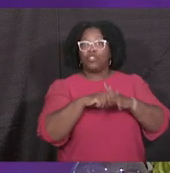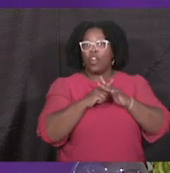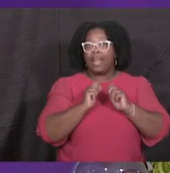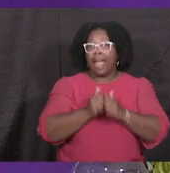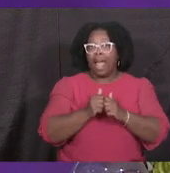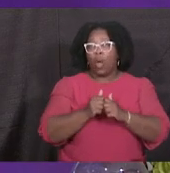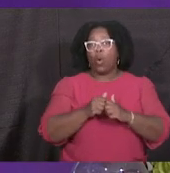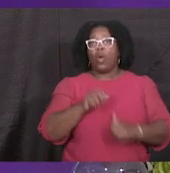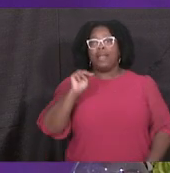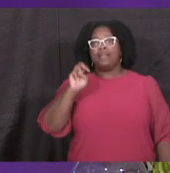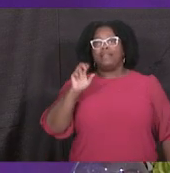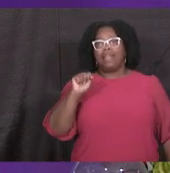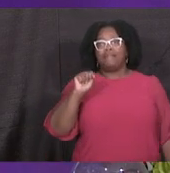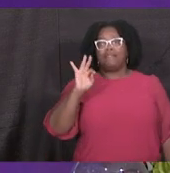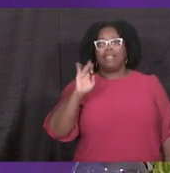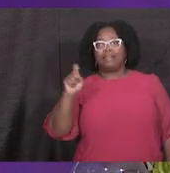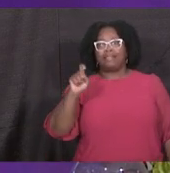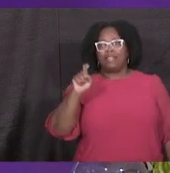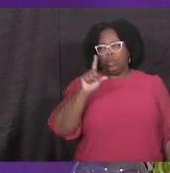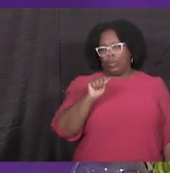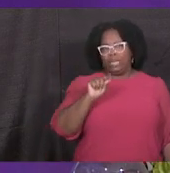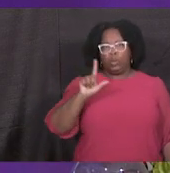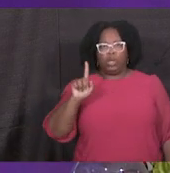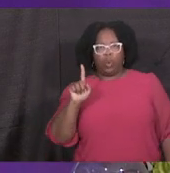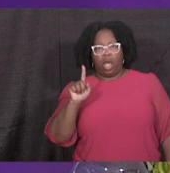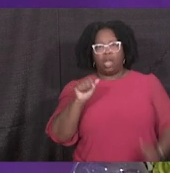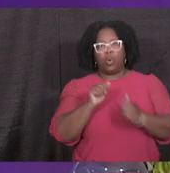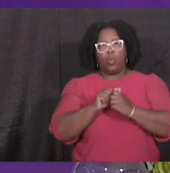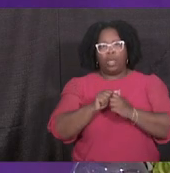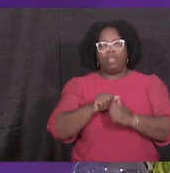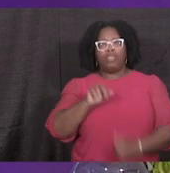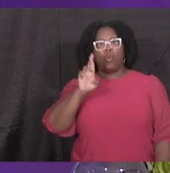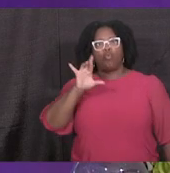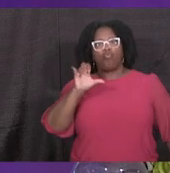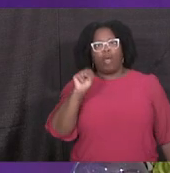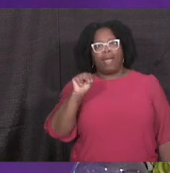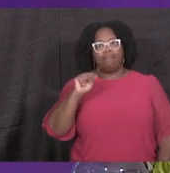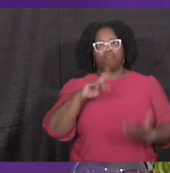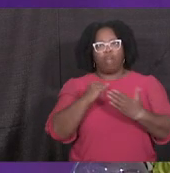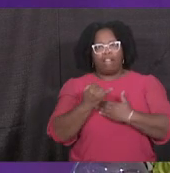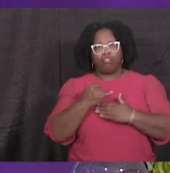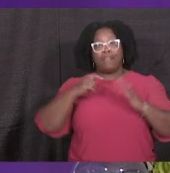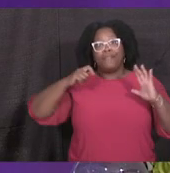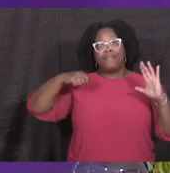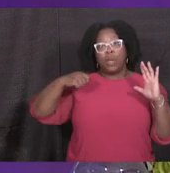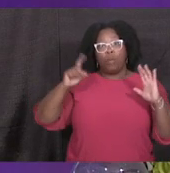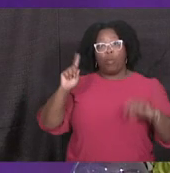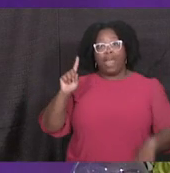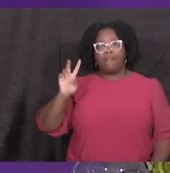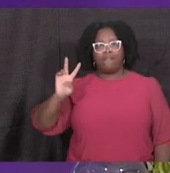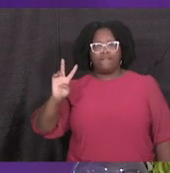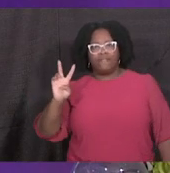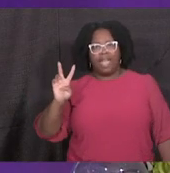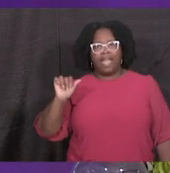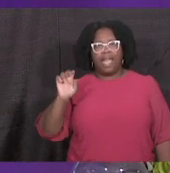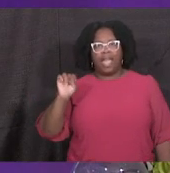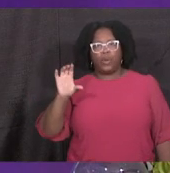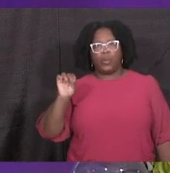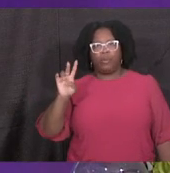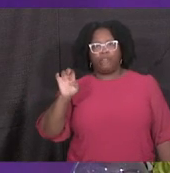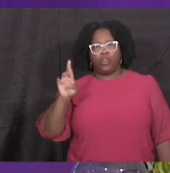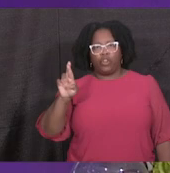and Ryan's The Adam Project. That was filmed in Vancouver. Netflix hired